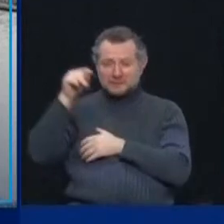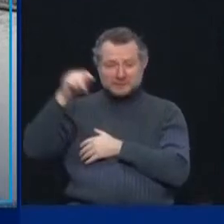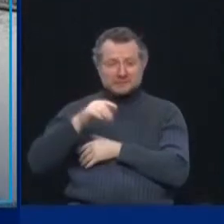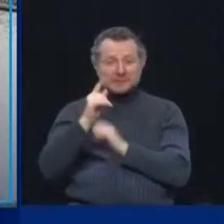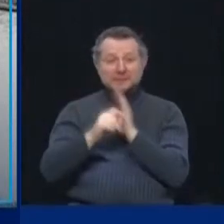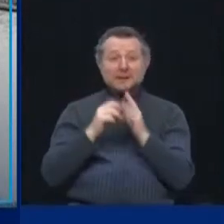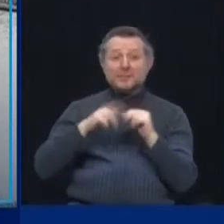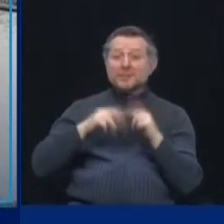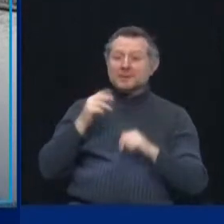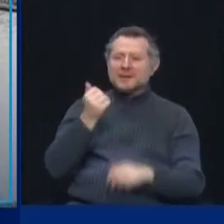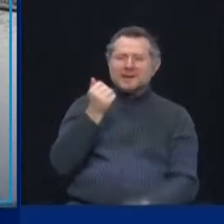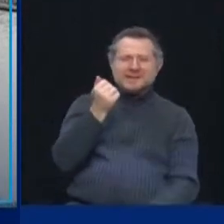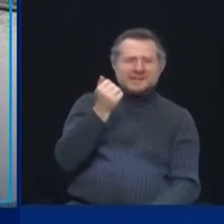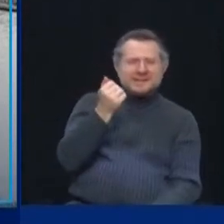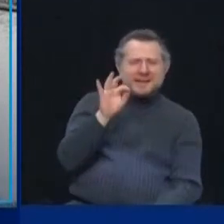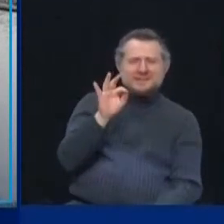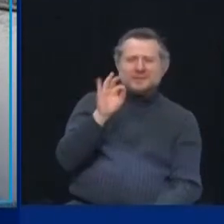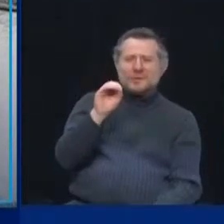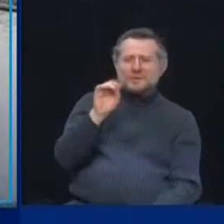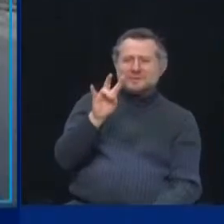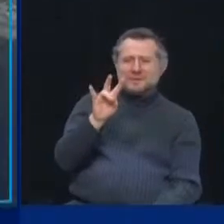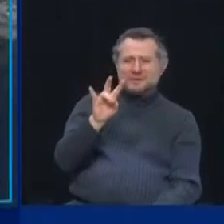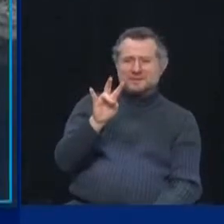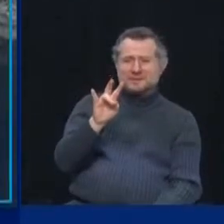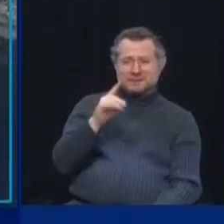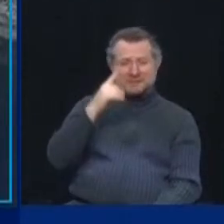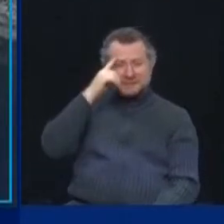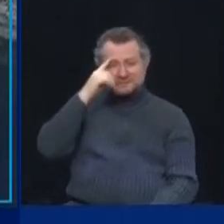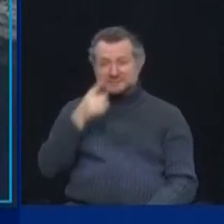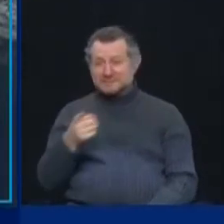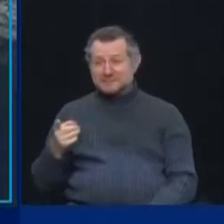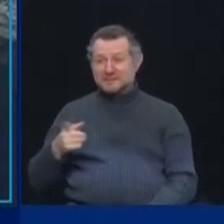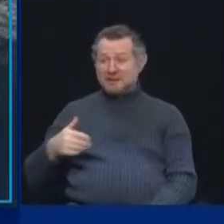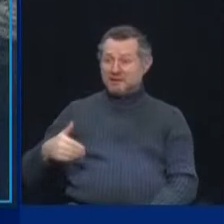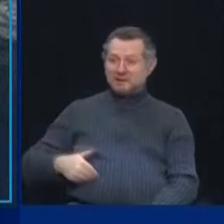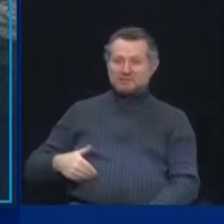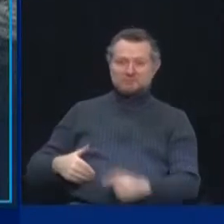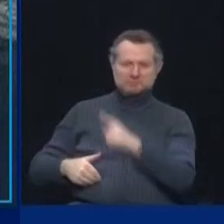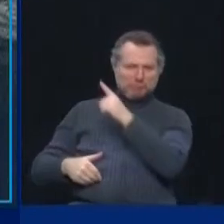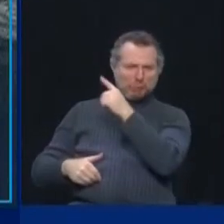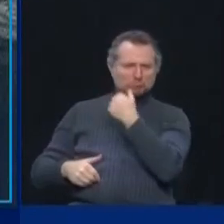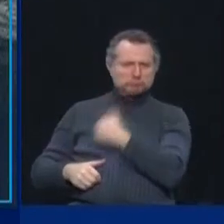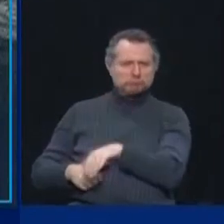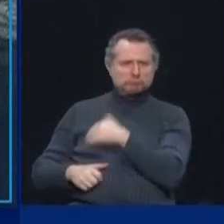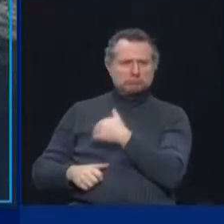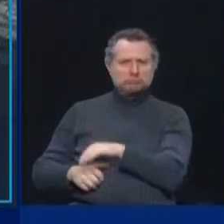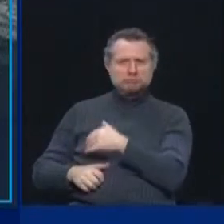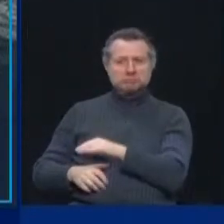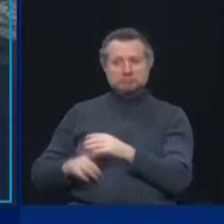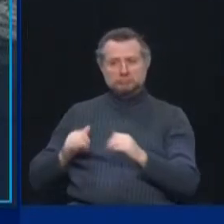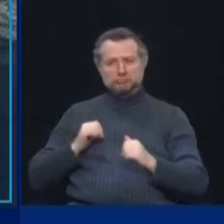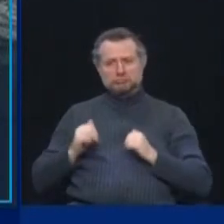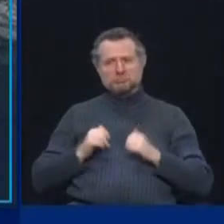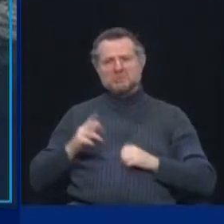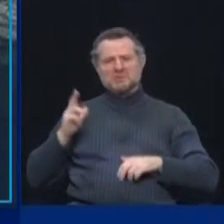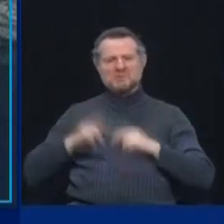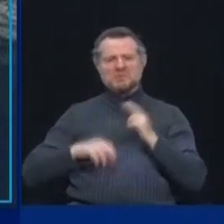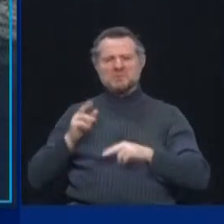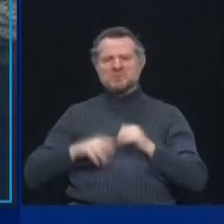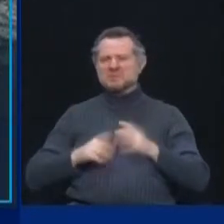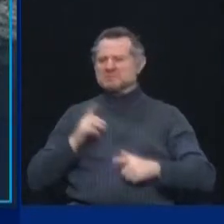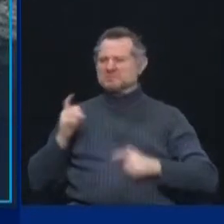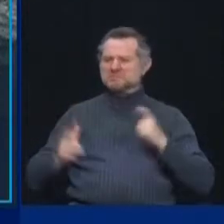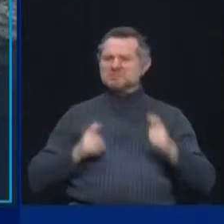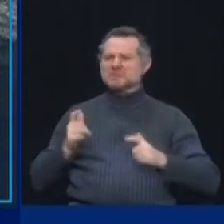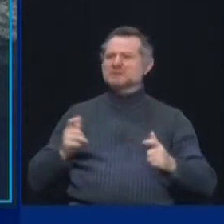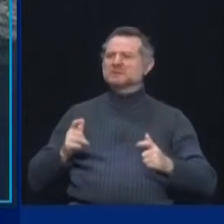1907. Think about the guts. Think about the ambition. We're going to build a massive train system.